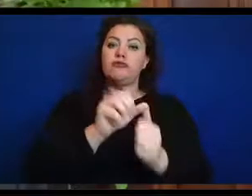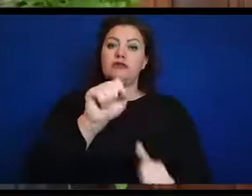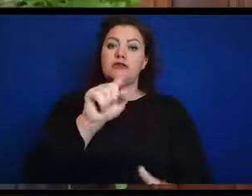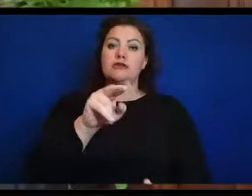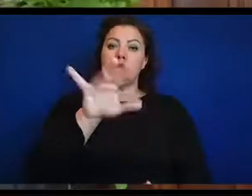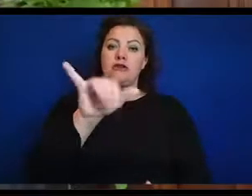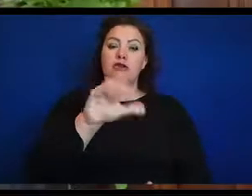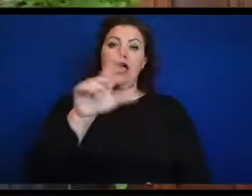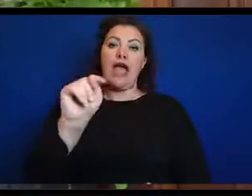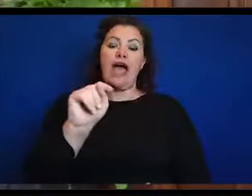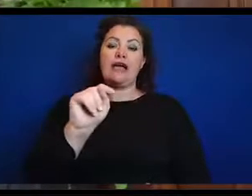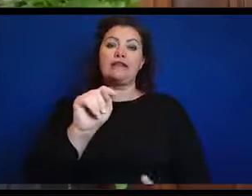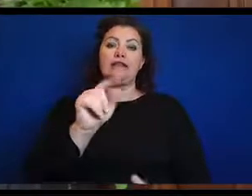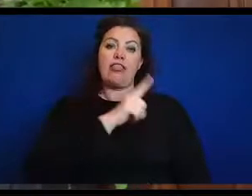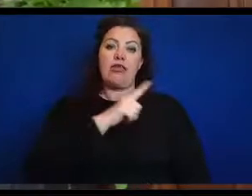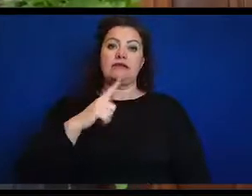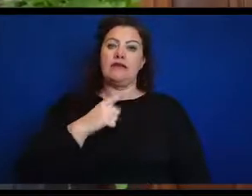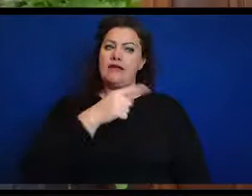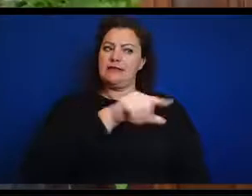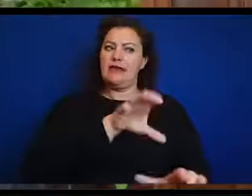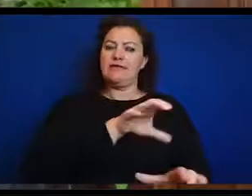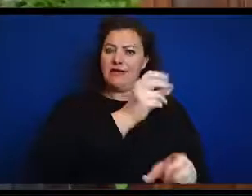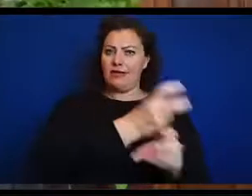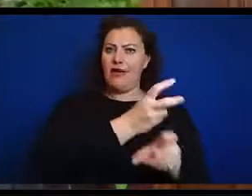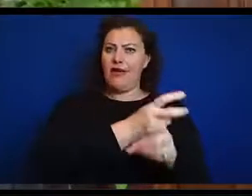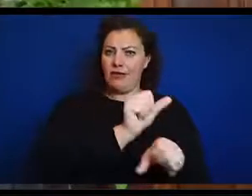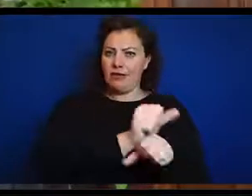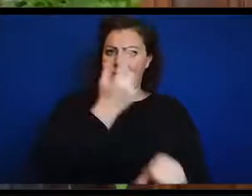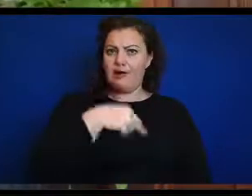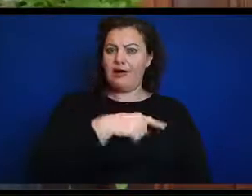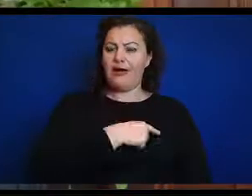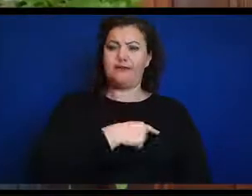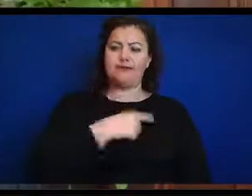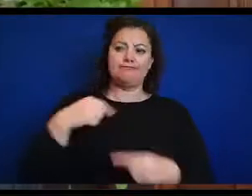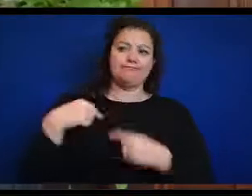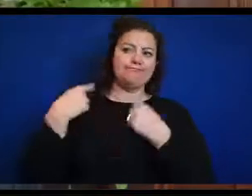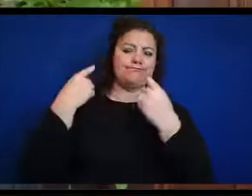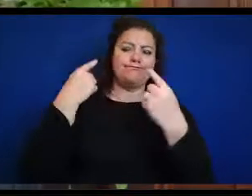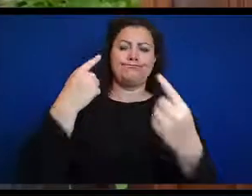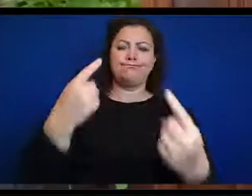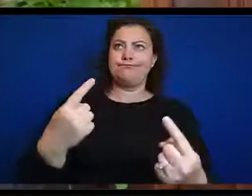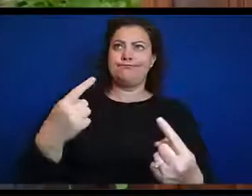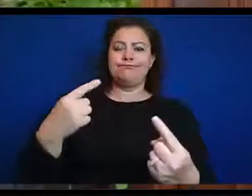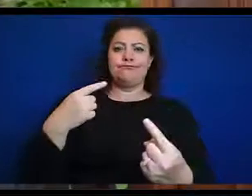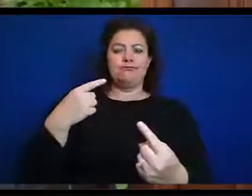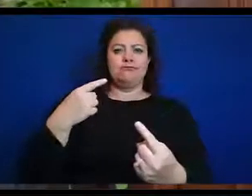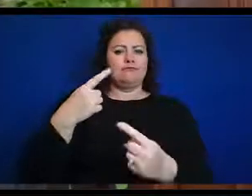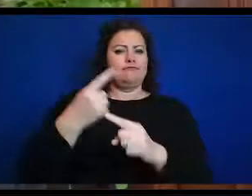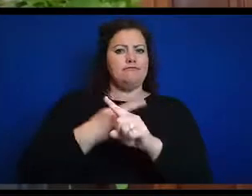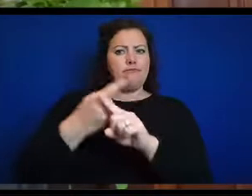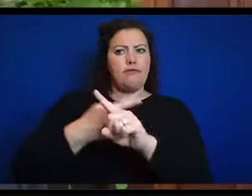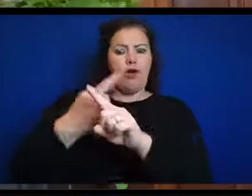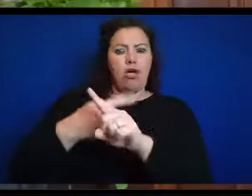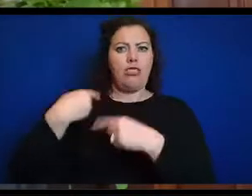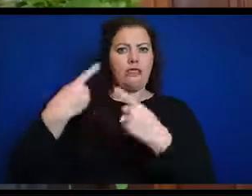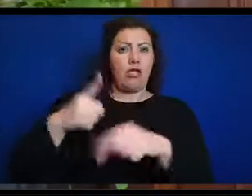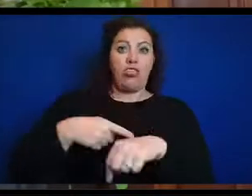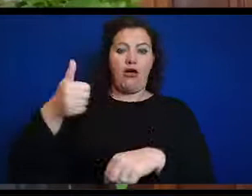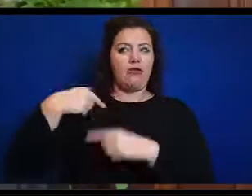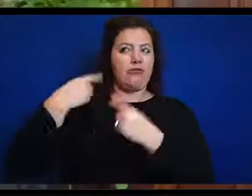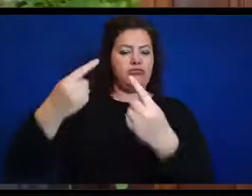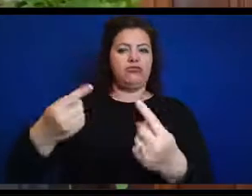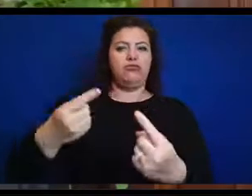They've done the hard work for us all these months, longer than months now, working on an